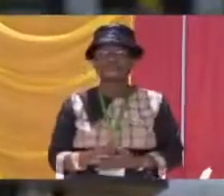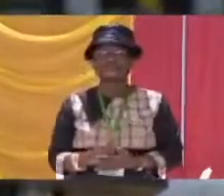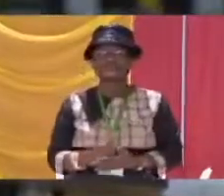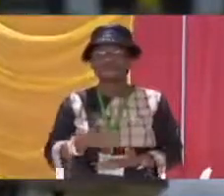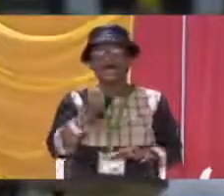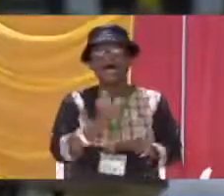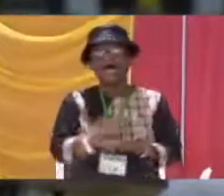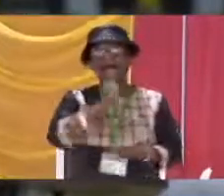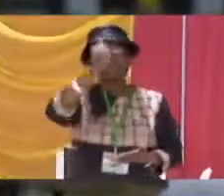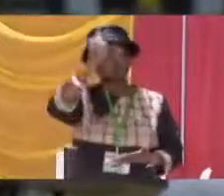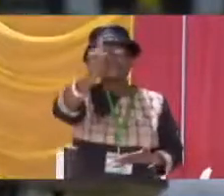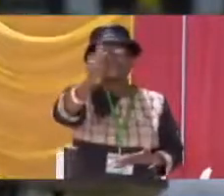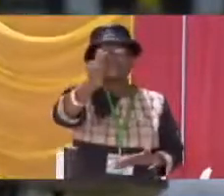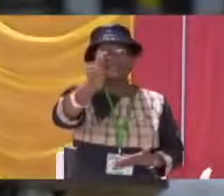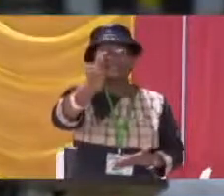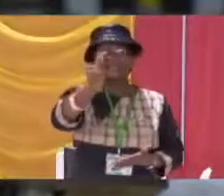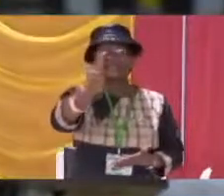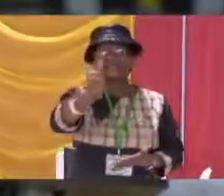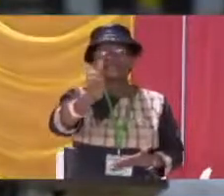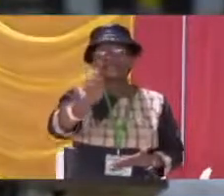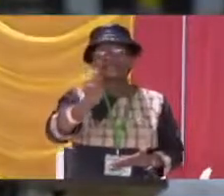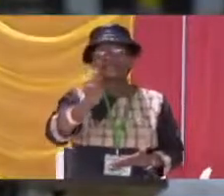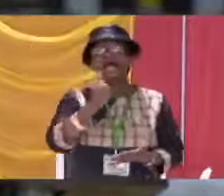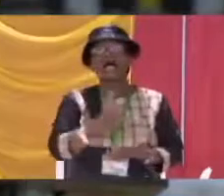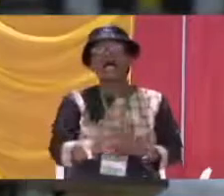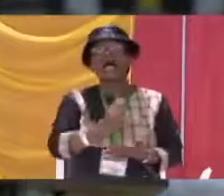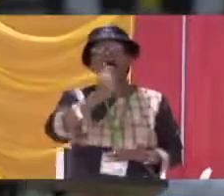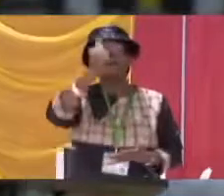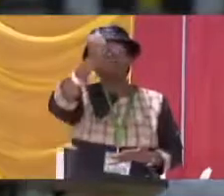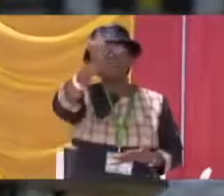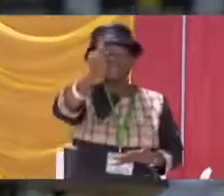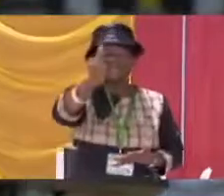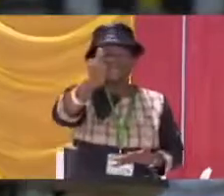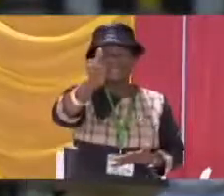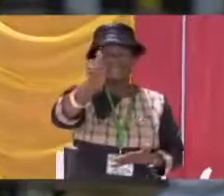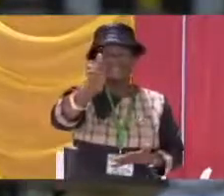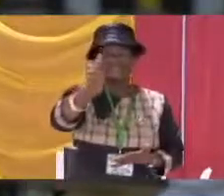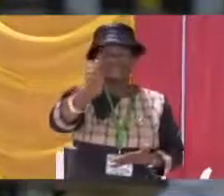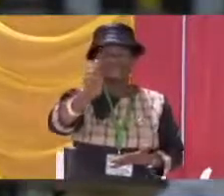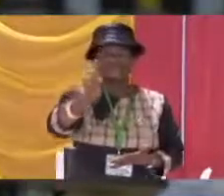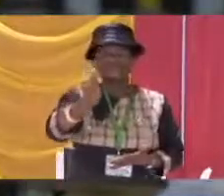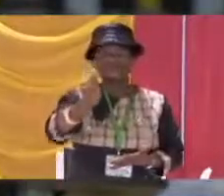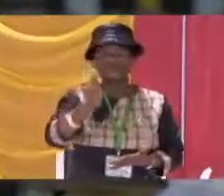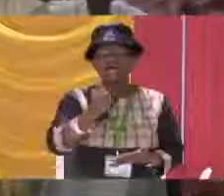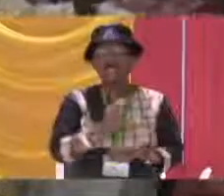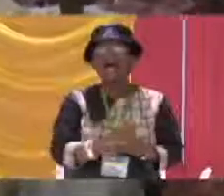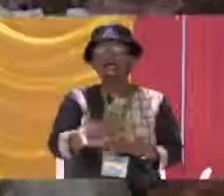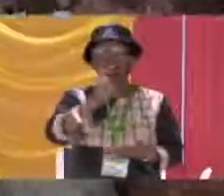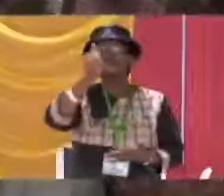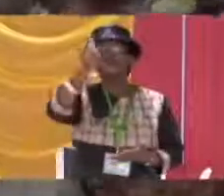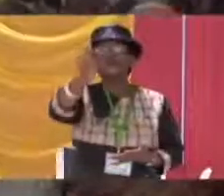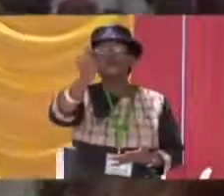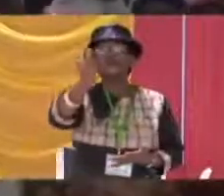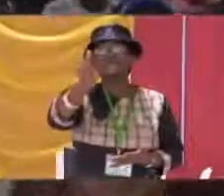Bẹ́ẹ̀ ló máa rí. Orí yín ò ní kọ àdúrà. Tiyín ò ní sòro ṣe